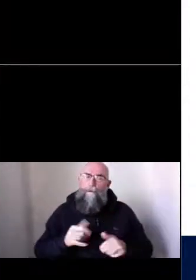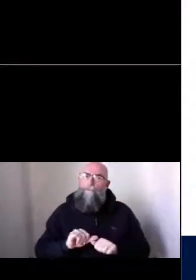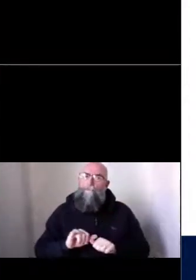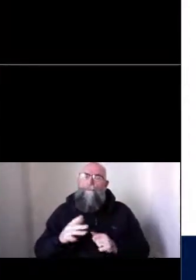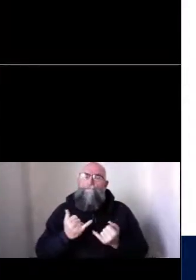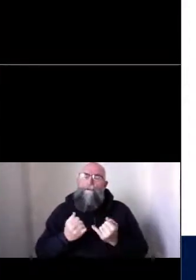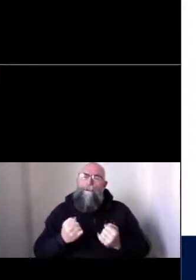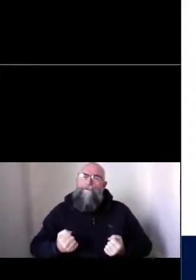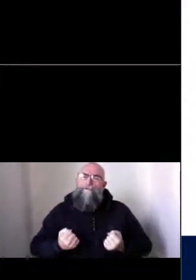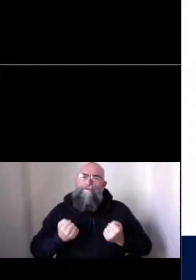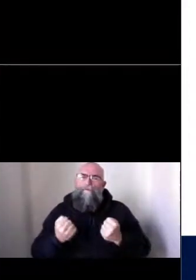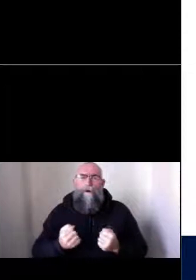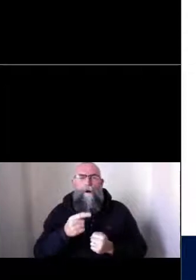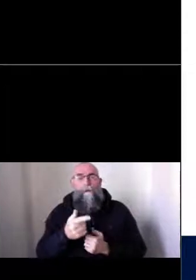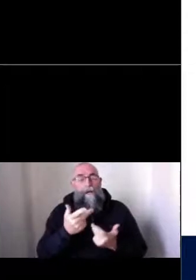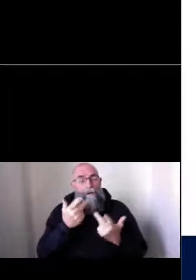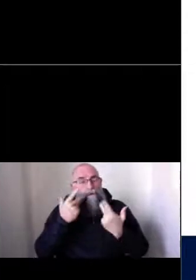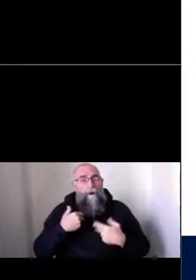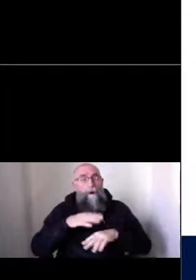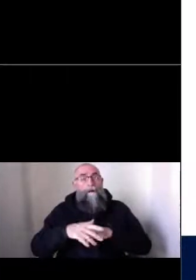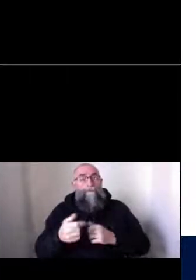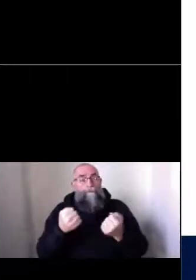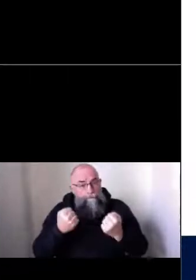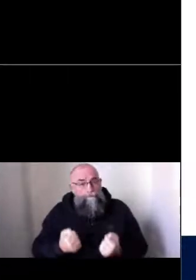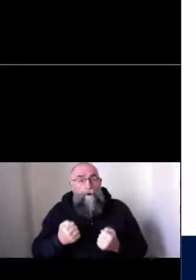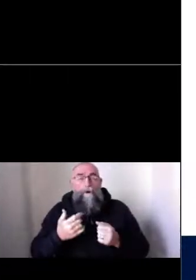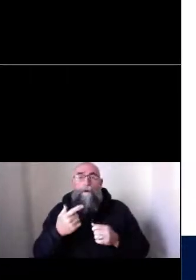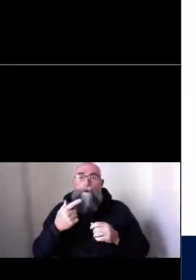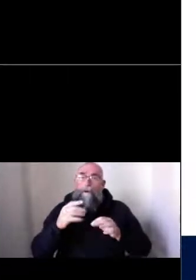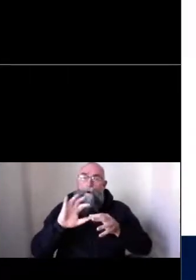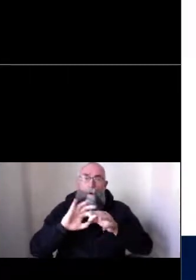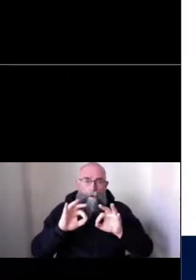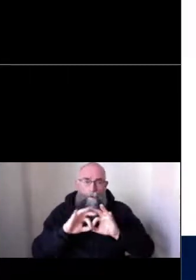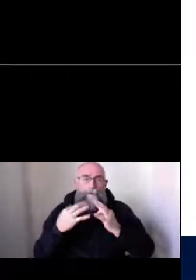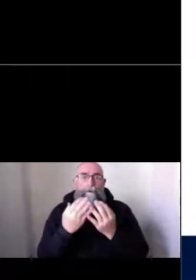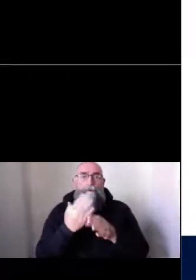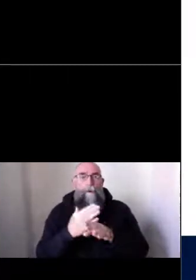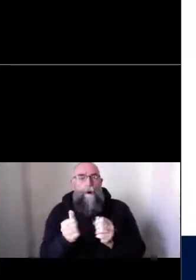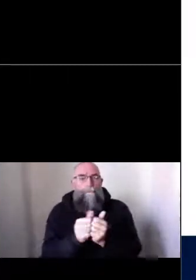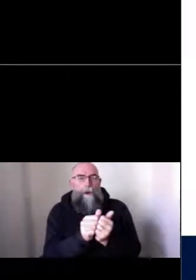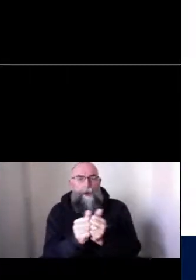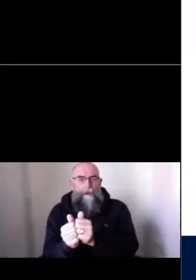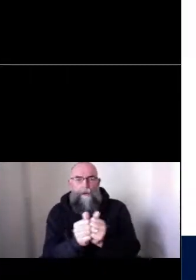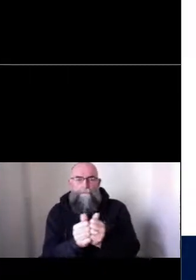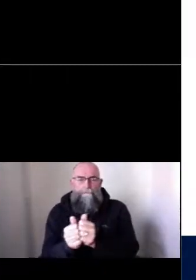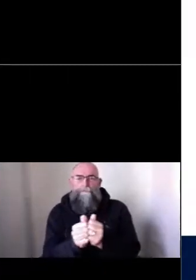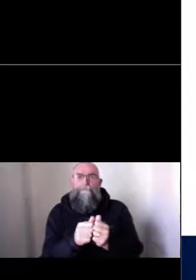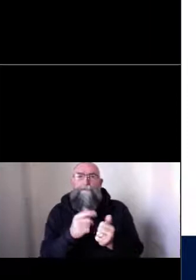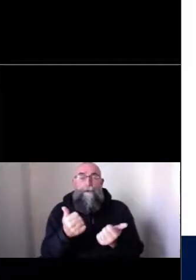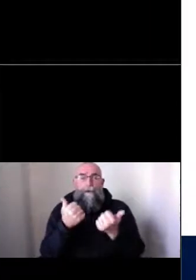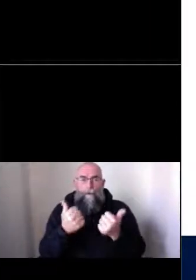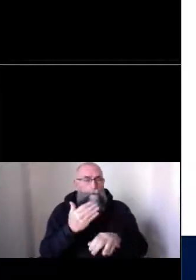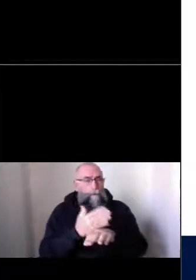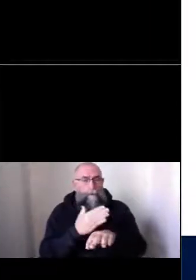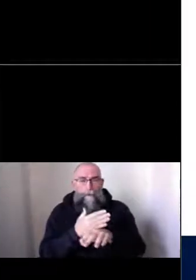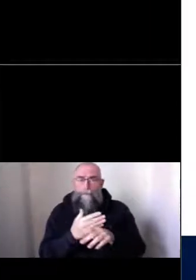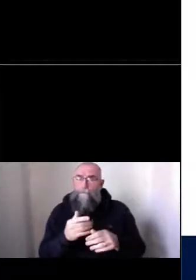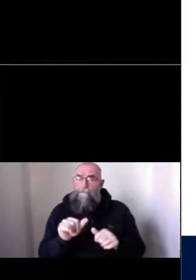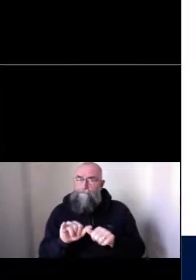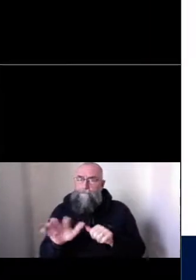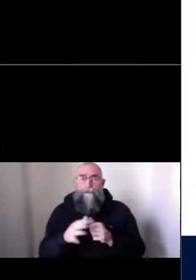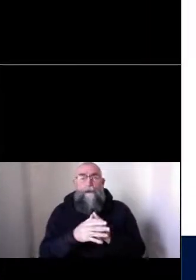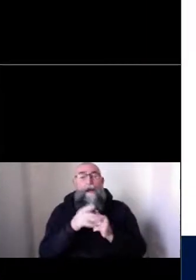strong partnerships and had really clear examples of work. And how to submit a video response to these